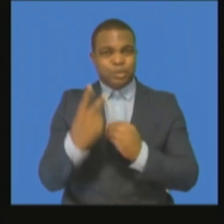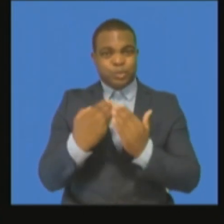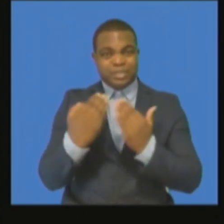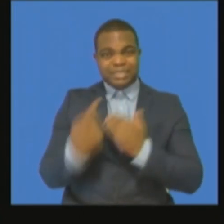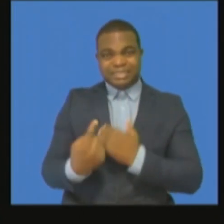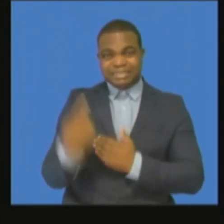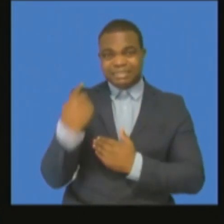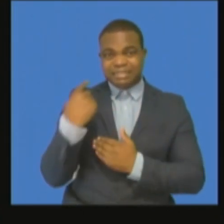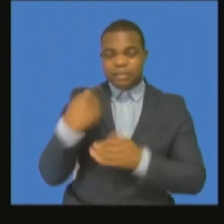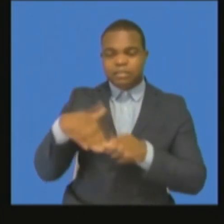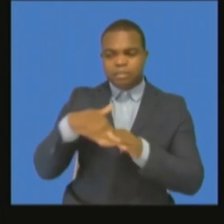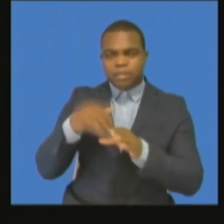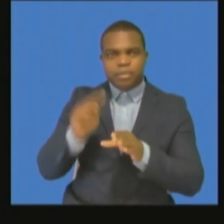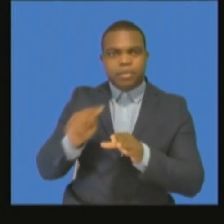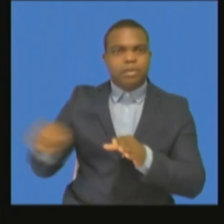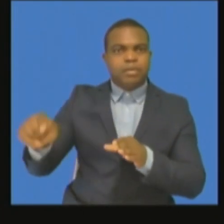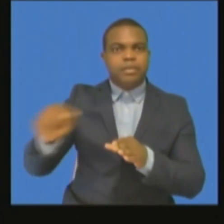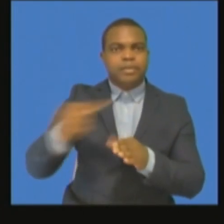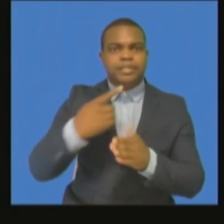Agenda 2030.